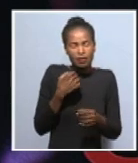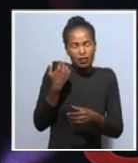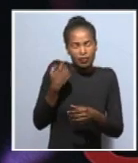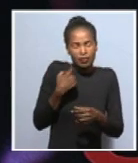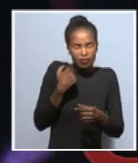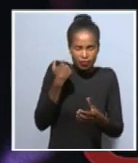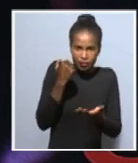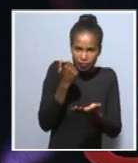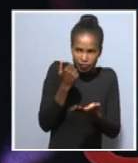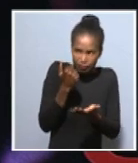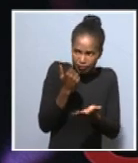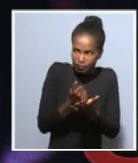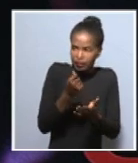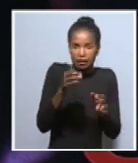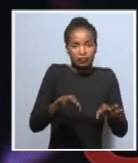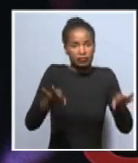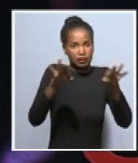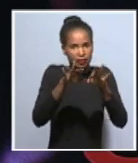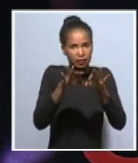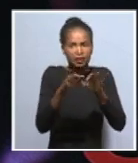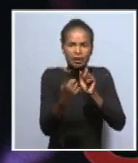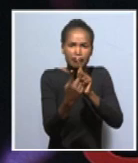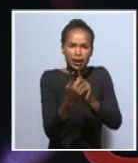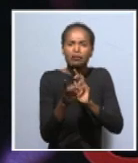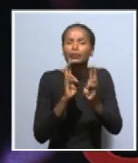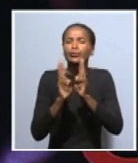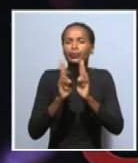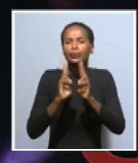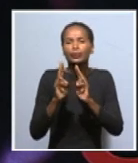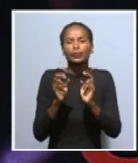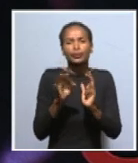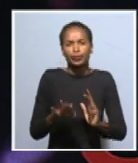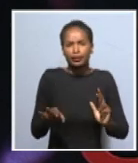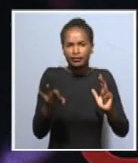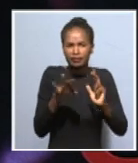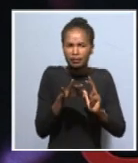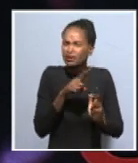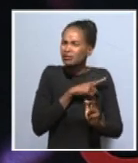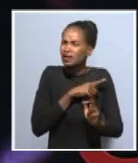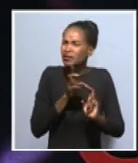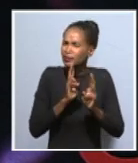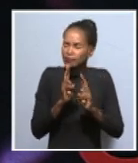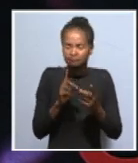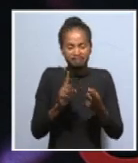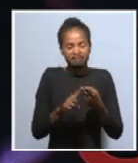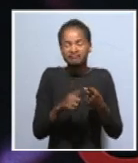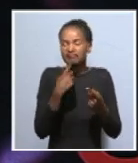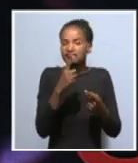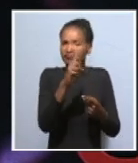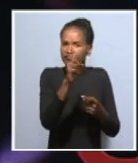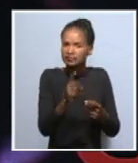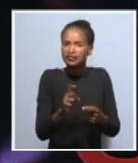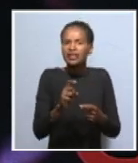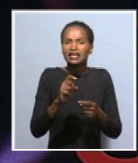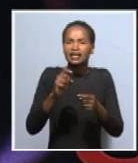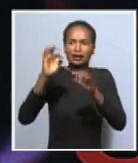it's important that we have these engagements, ongoing conversations about the impact of the